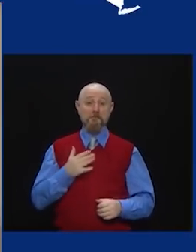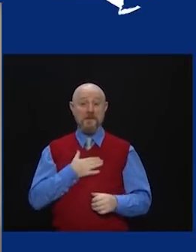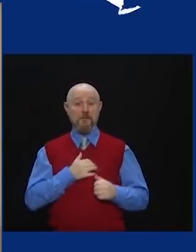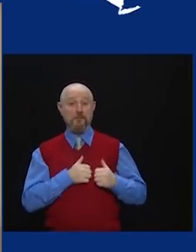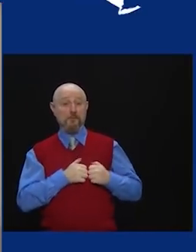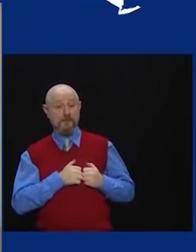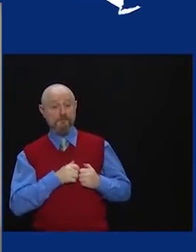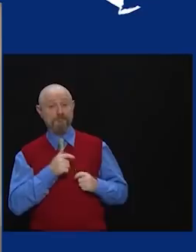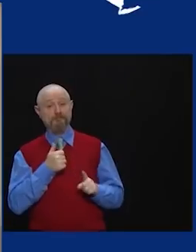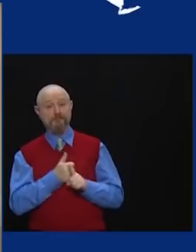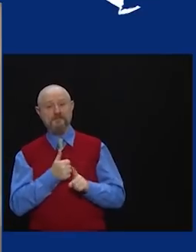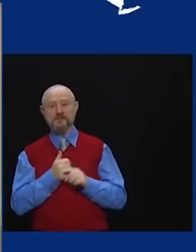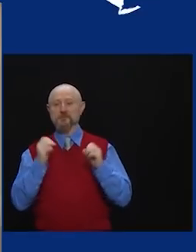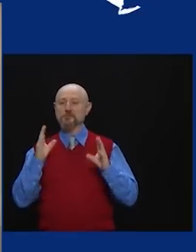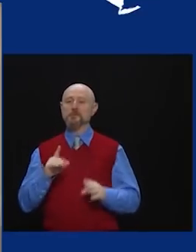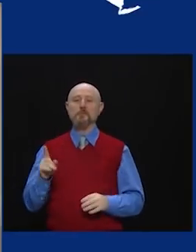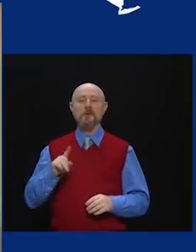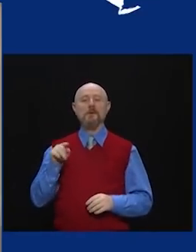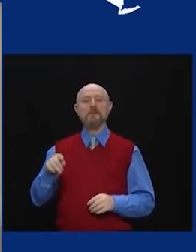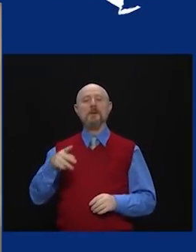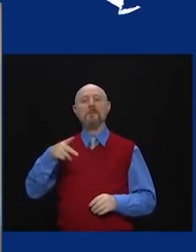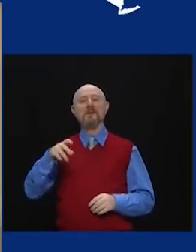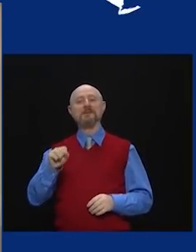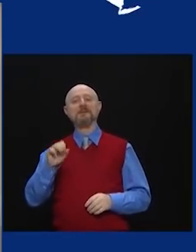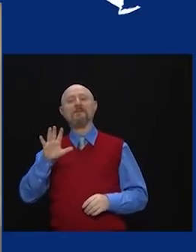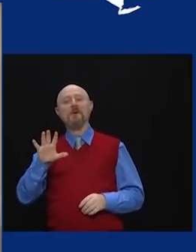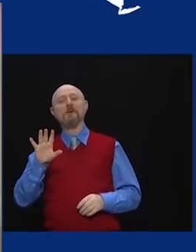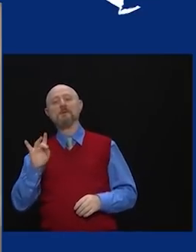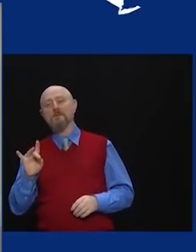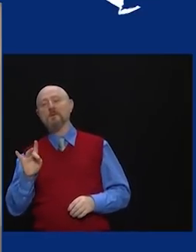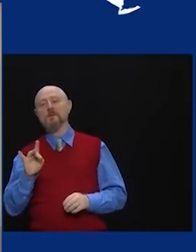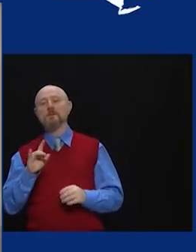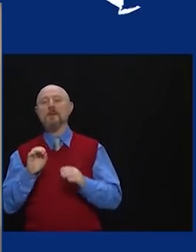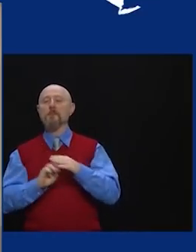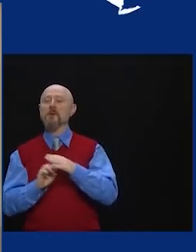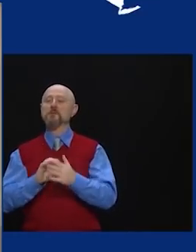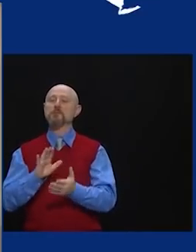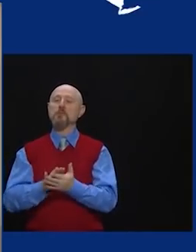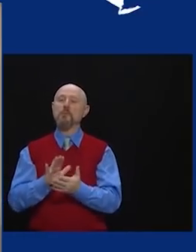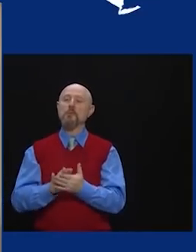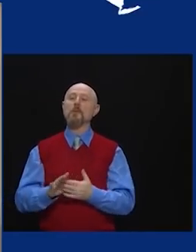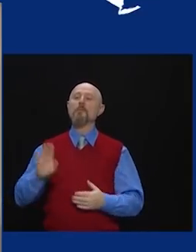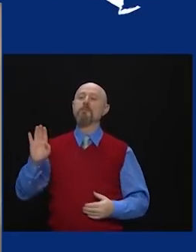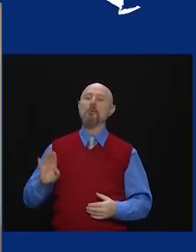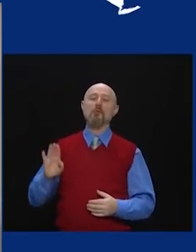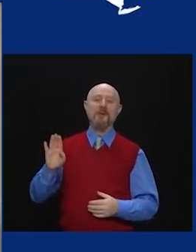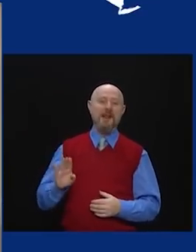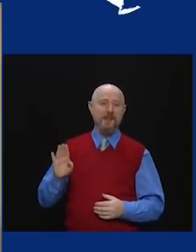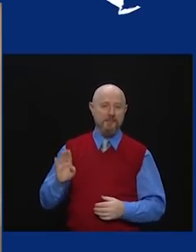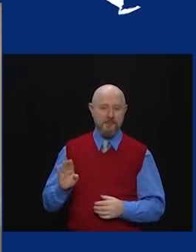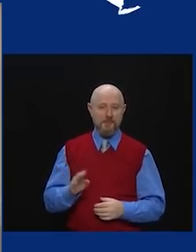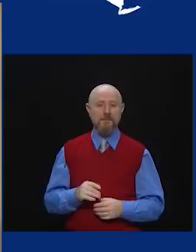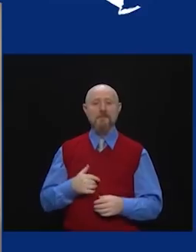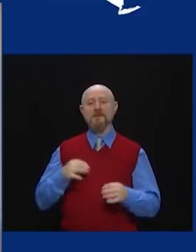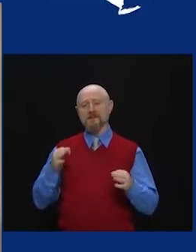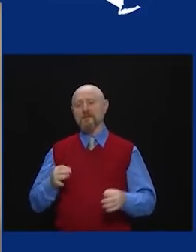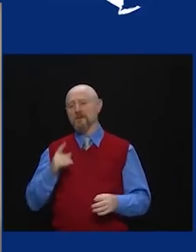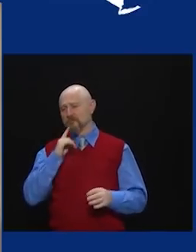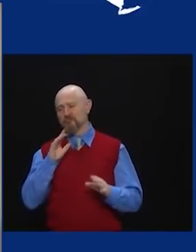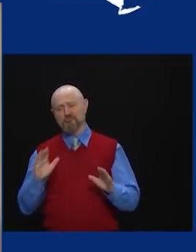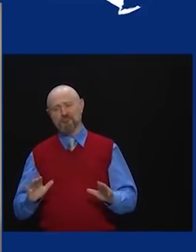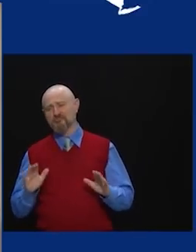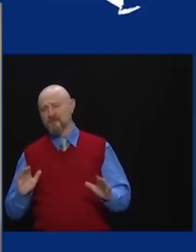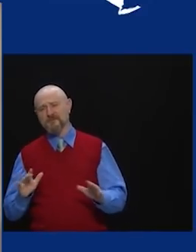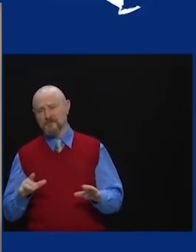at PS 58. She's an elementary school teacher in Brooklyn. So I definitely think it's great what you're doing to get